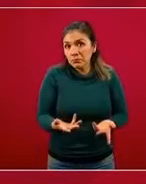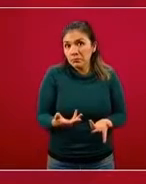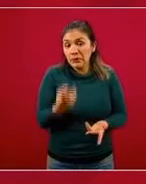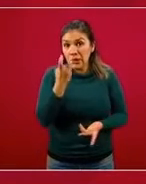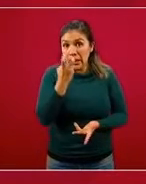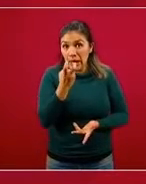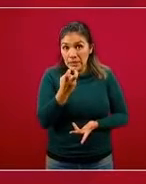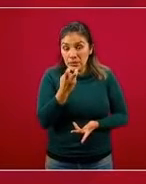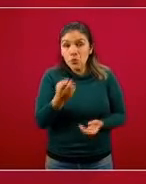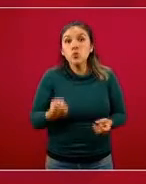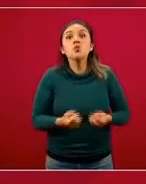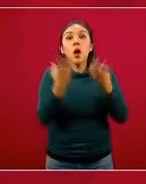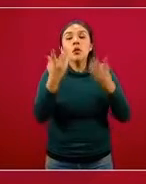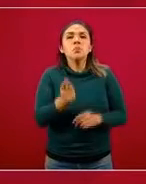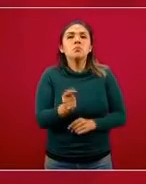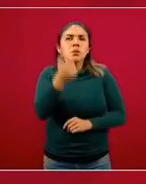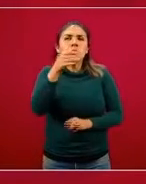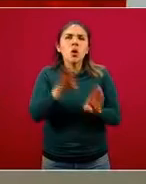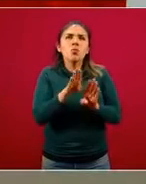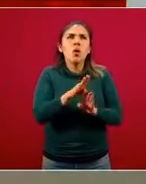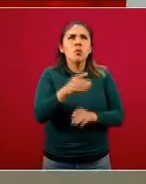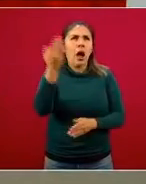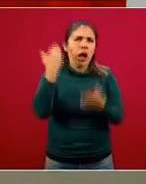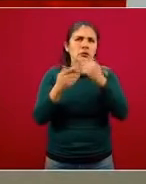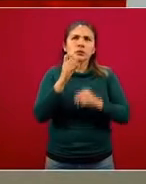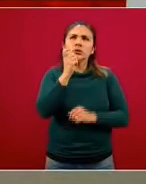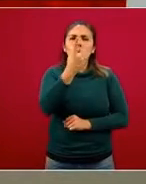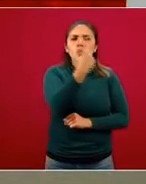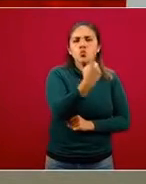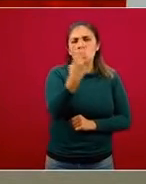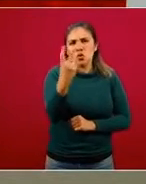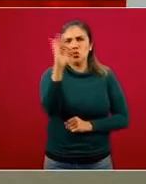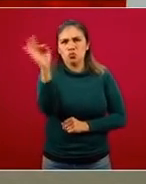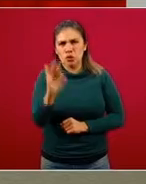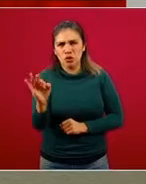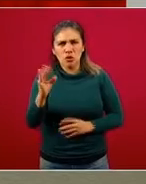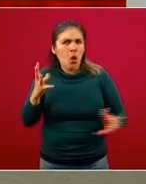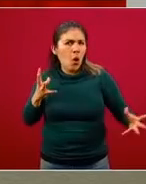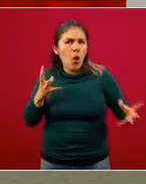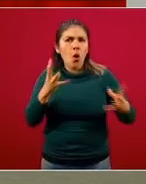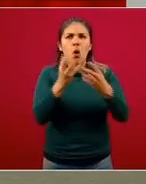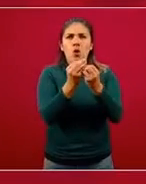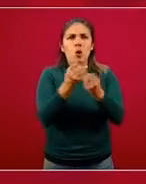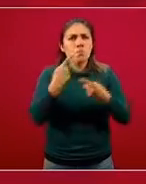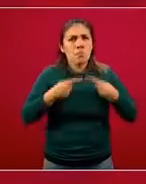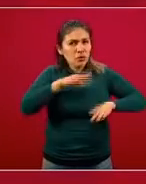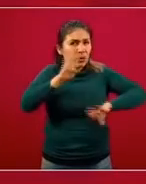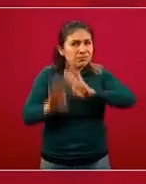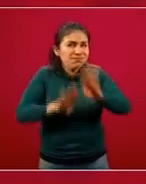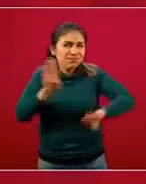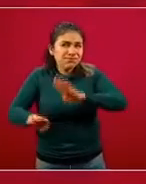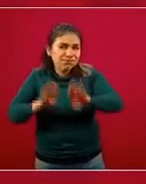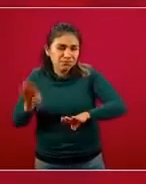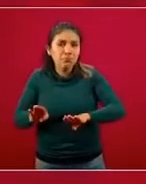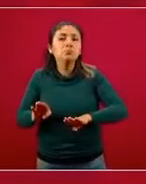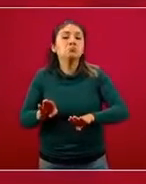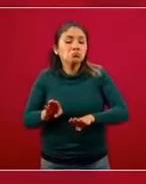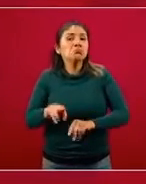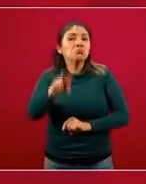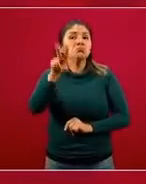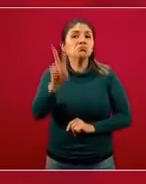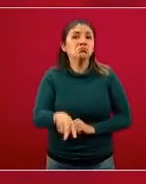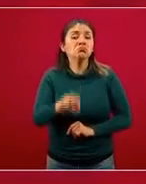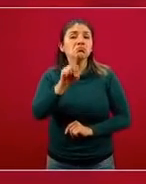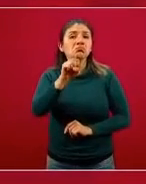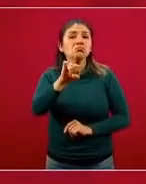is recorded. Now, there was a percentage that perhaps at the beginning was 2% of the